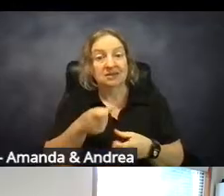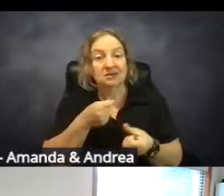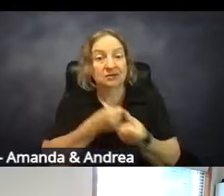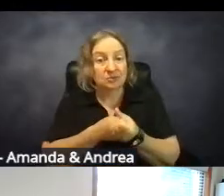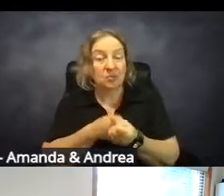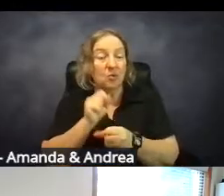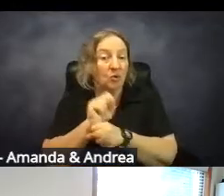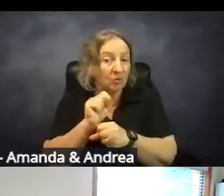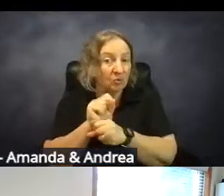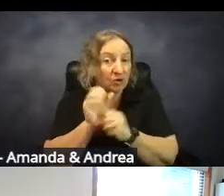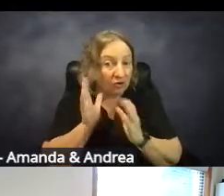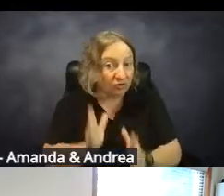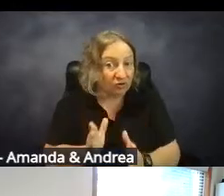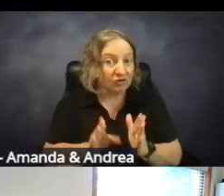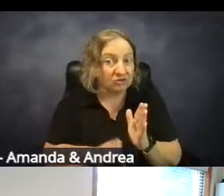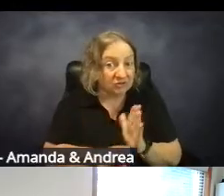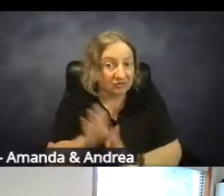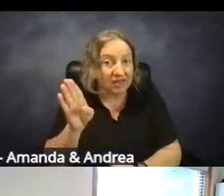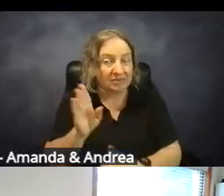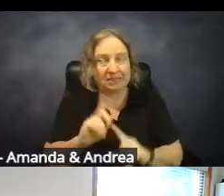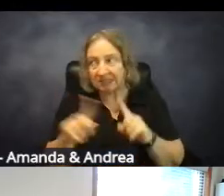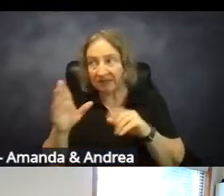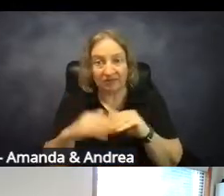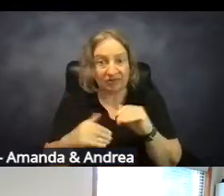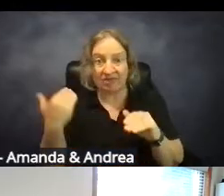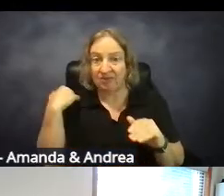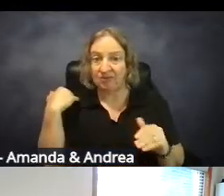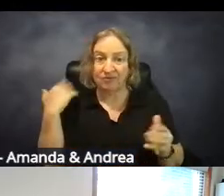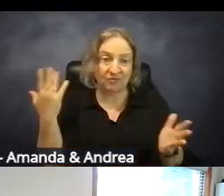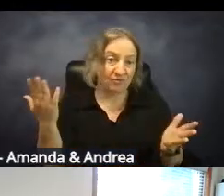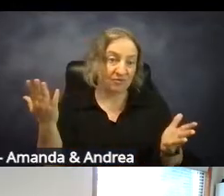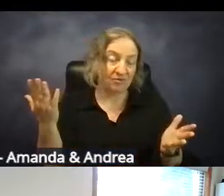workforce development is different for